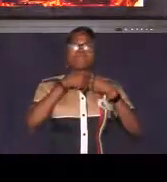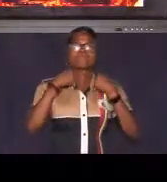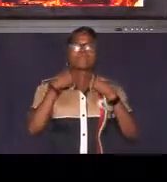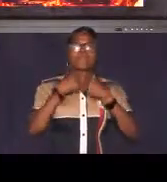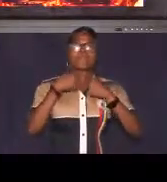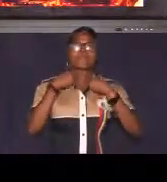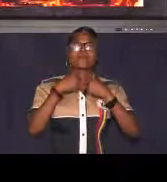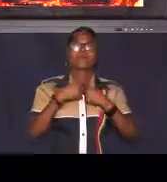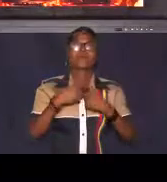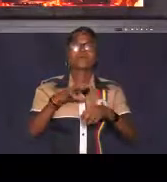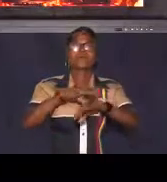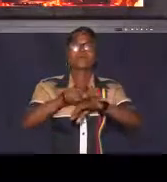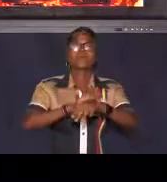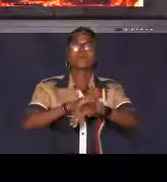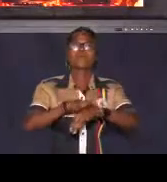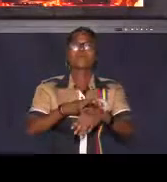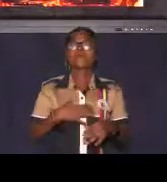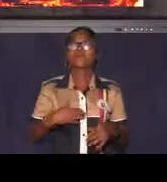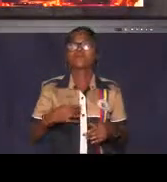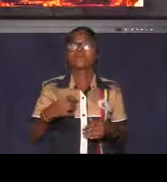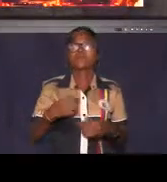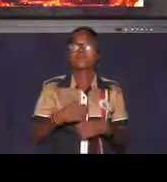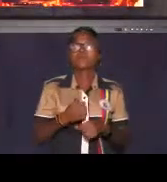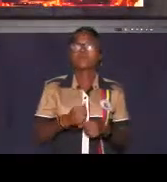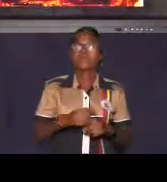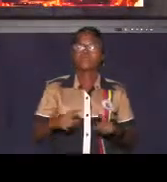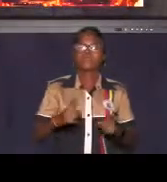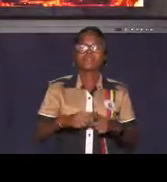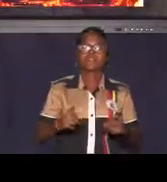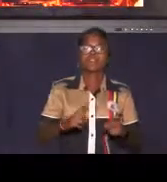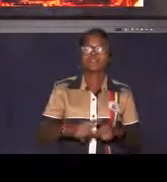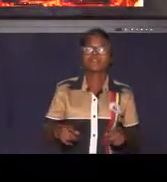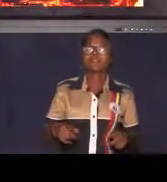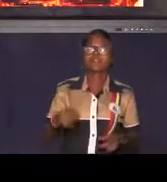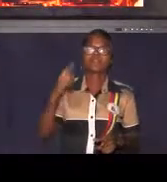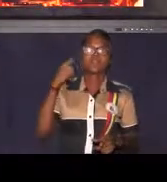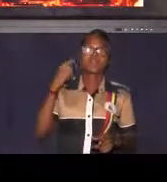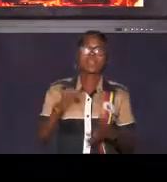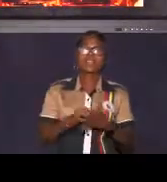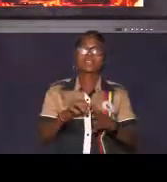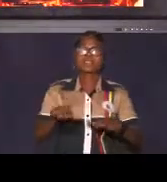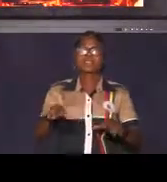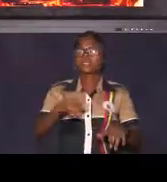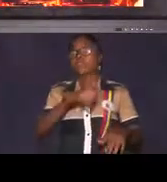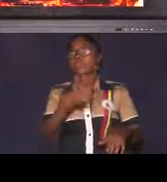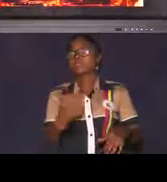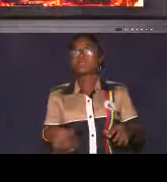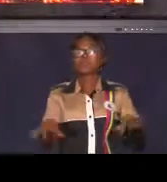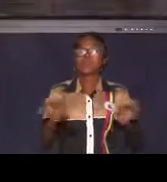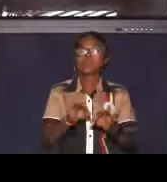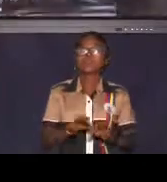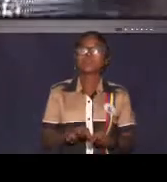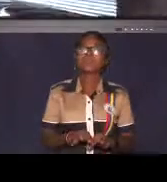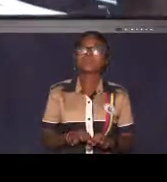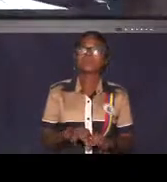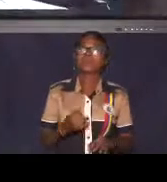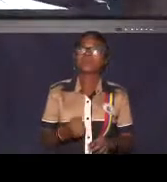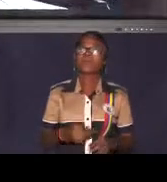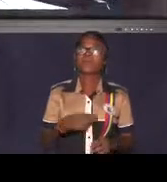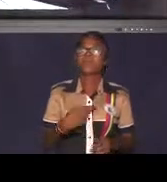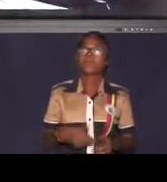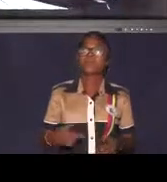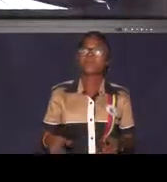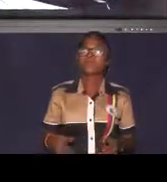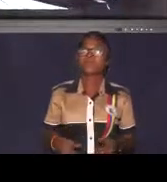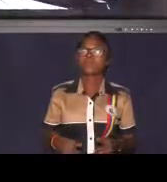are made from gold. So gold for making jewelries. So that's another importance of mineral